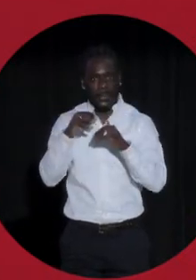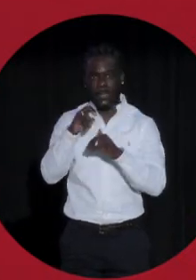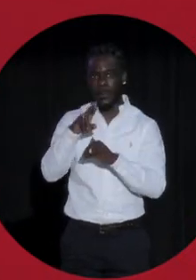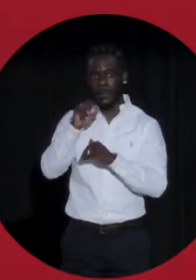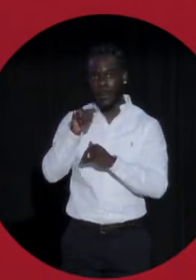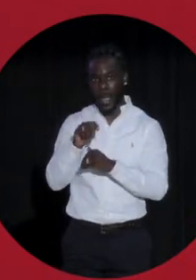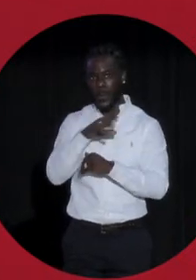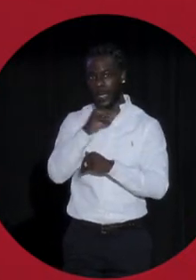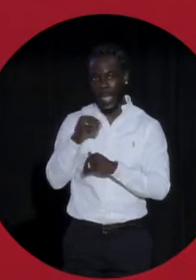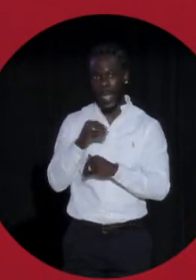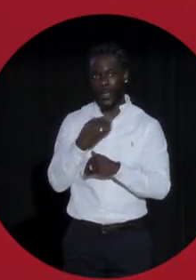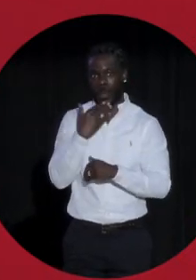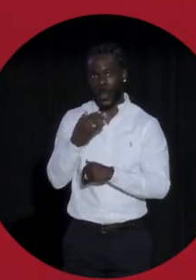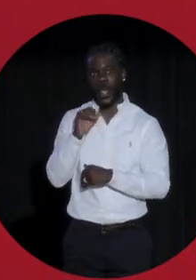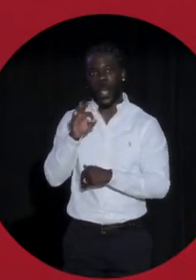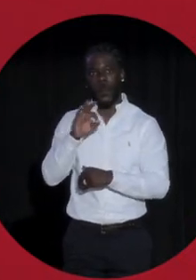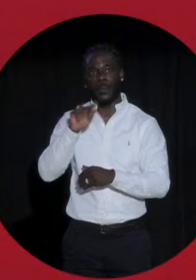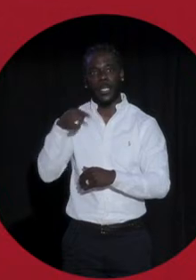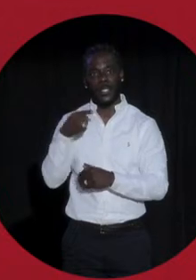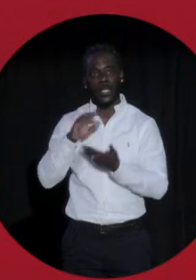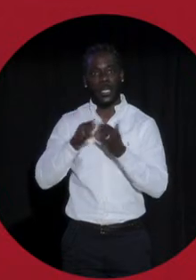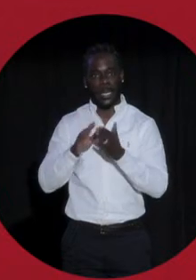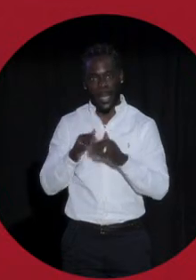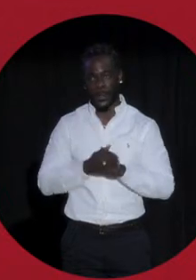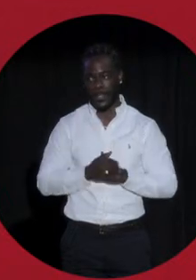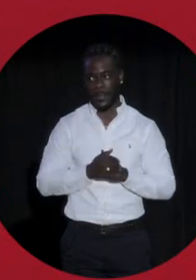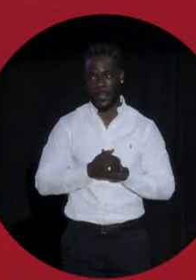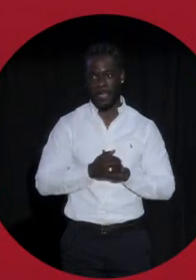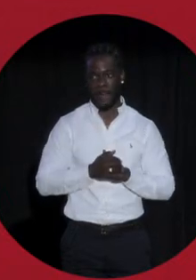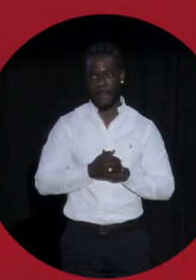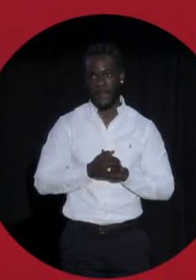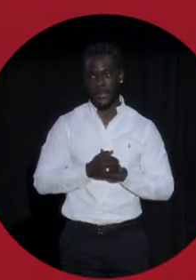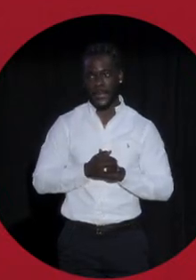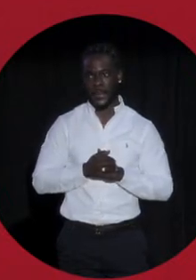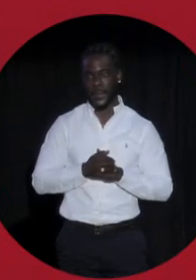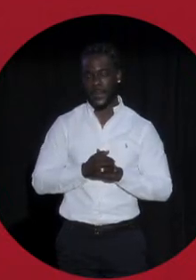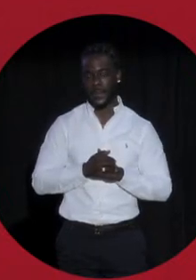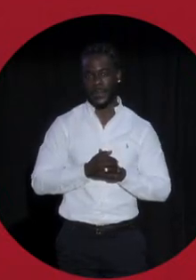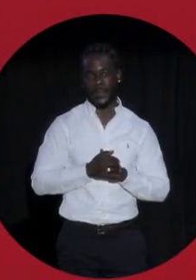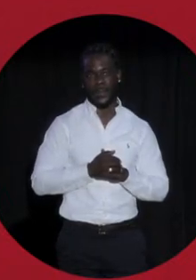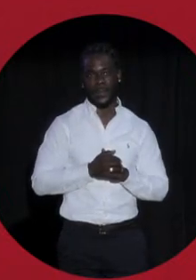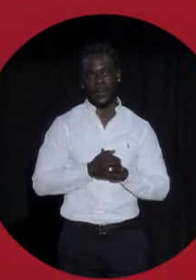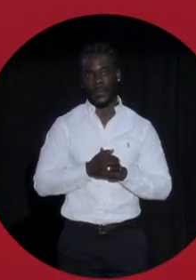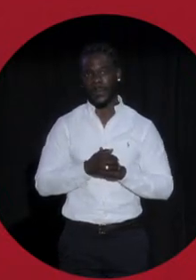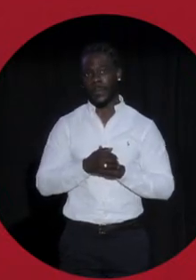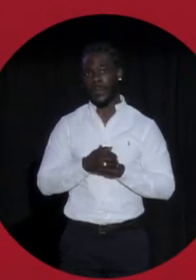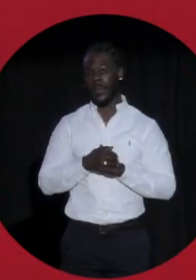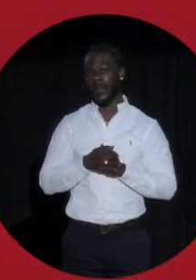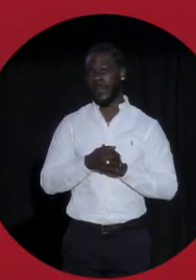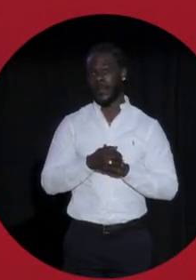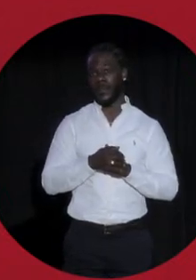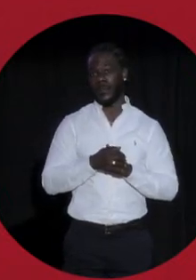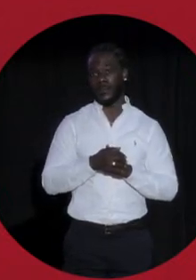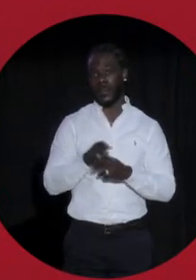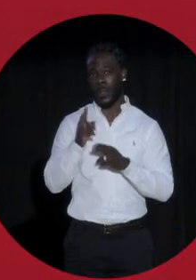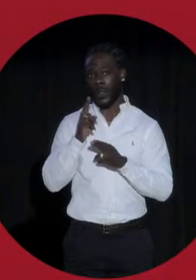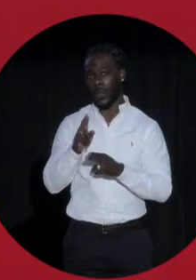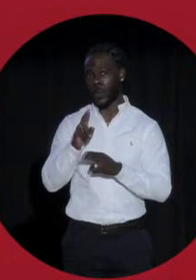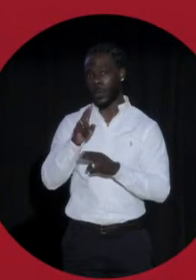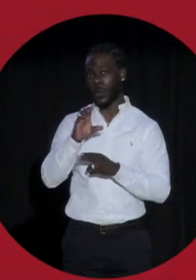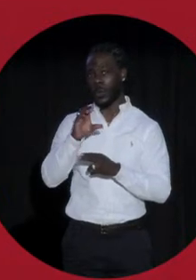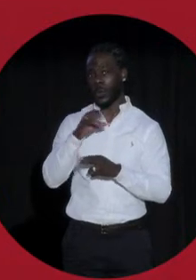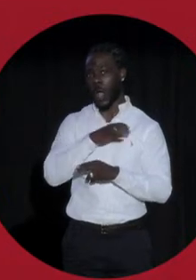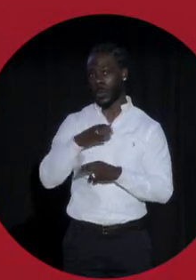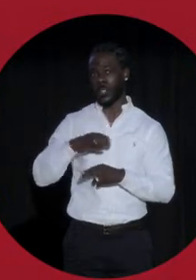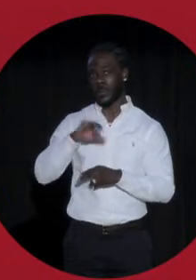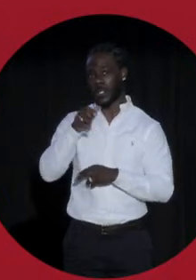on behalf and for Prince George's County. In the iconic words of the late statesman, the Honorable Congressman